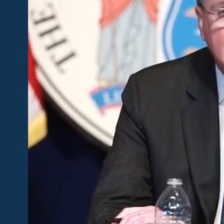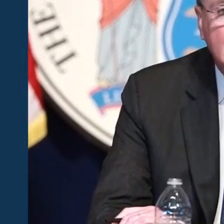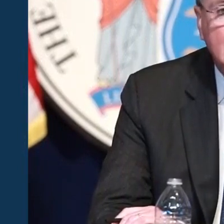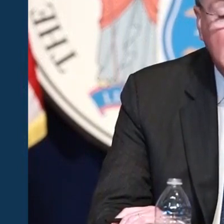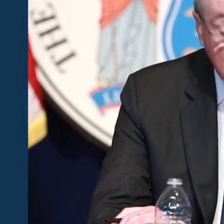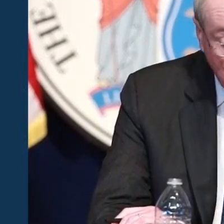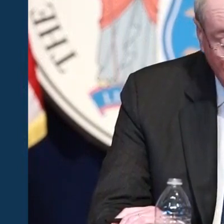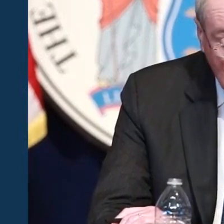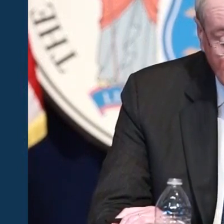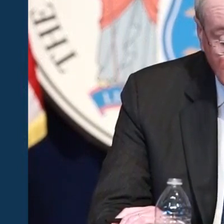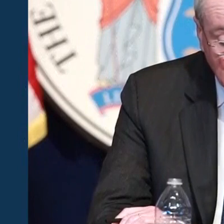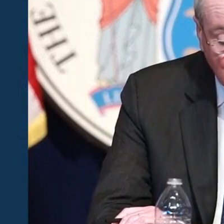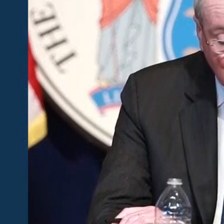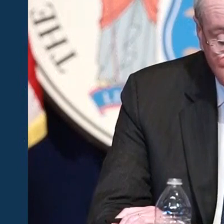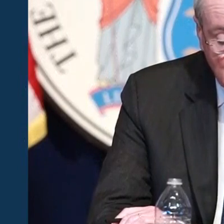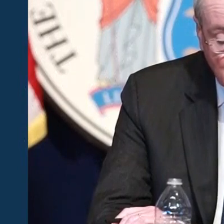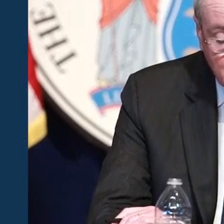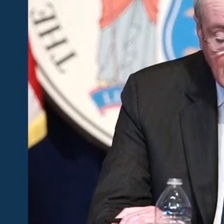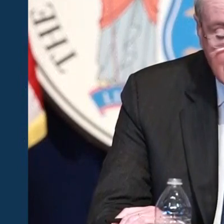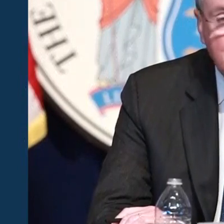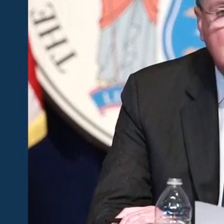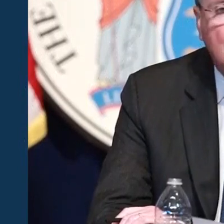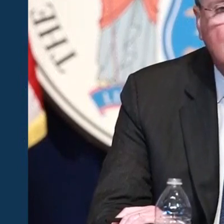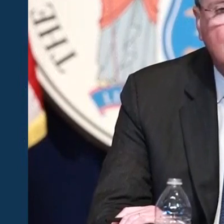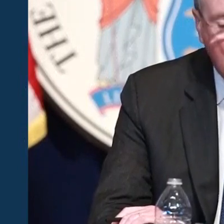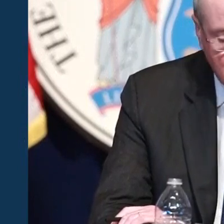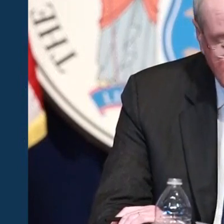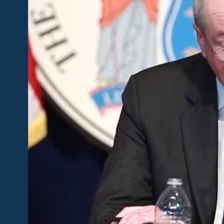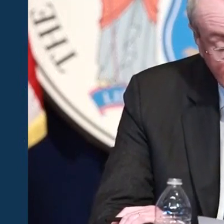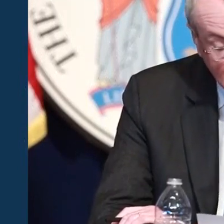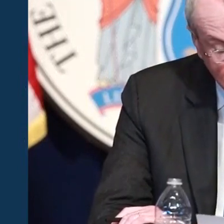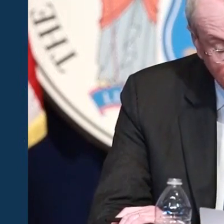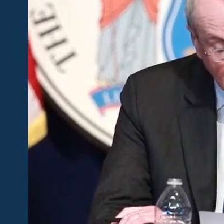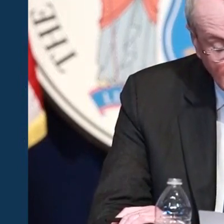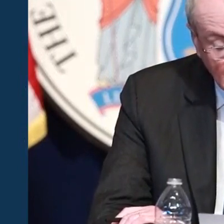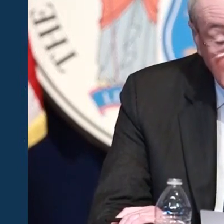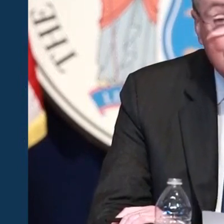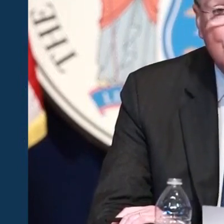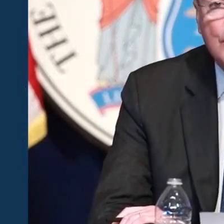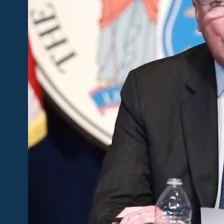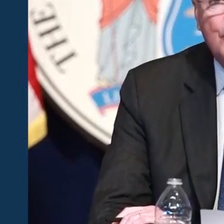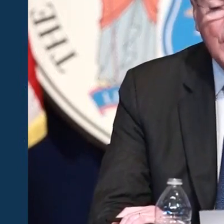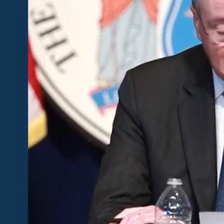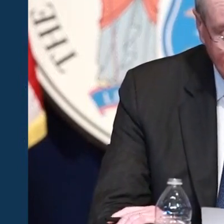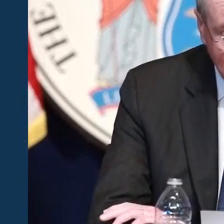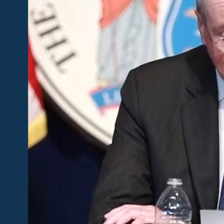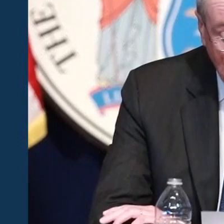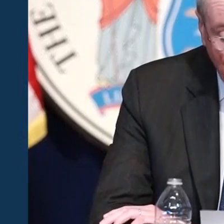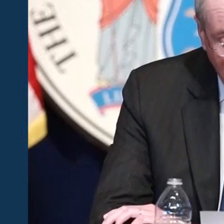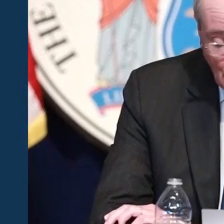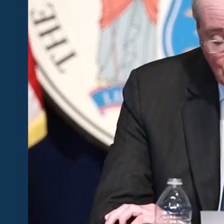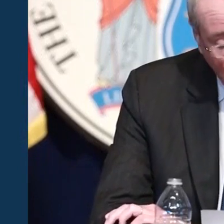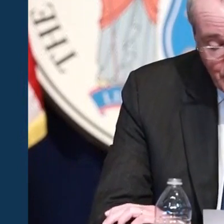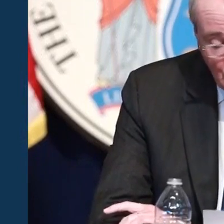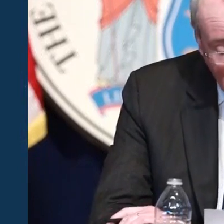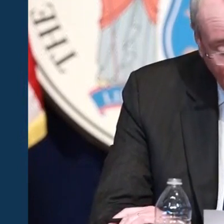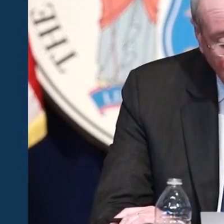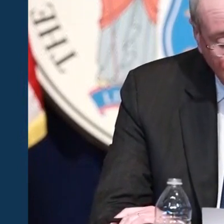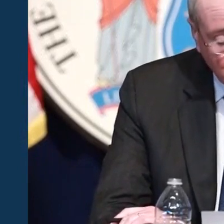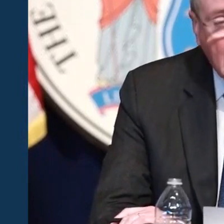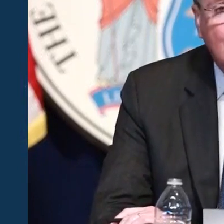Union and is sadly their first member to pass because of COVID-19. He served our state and the thousands